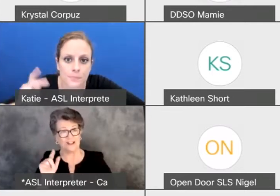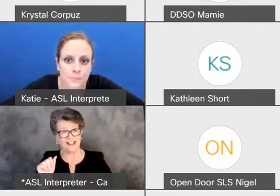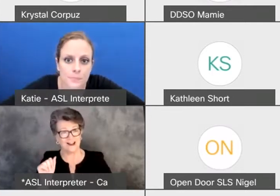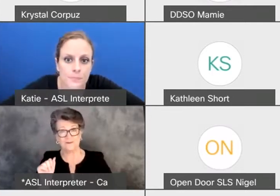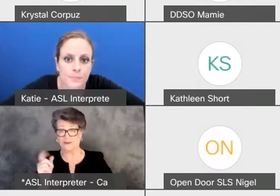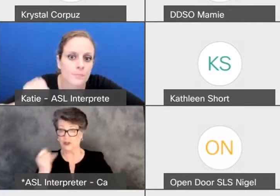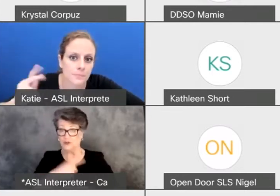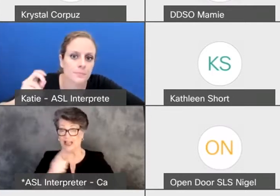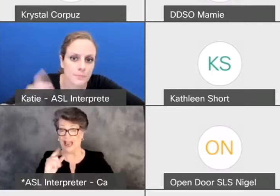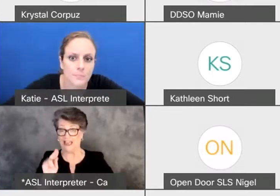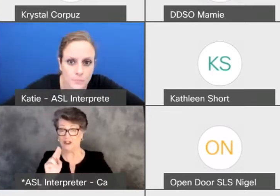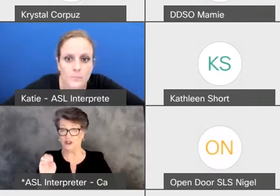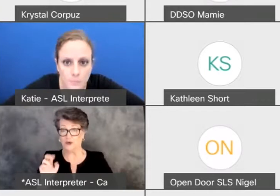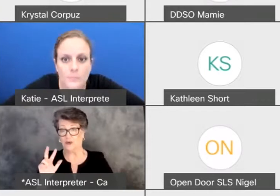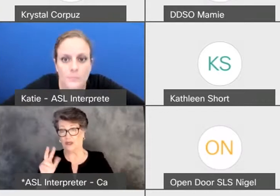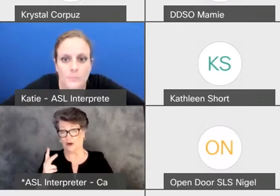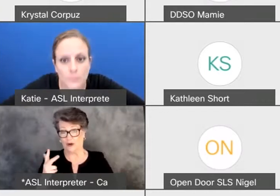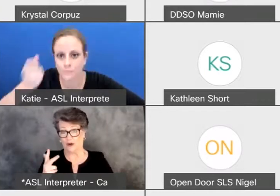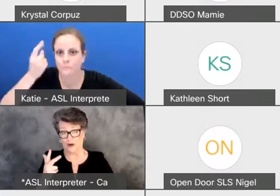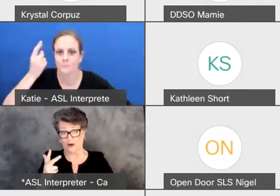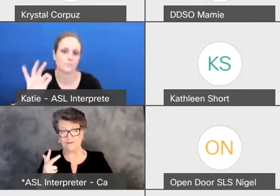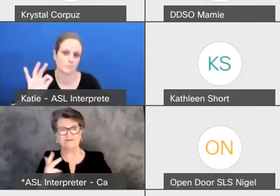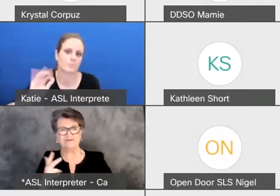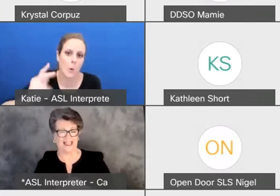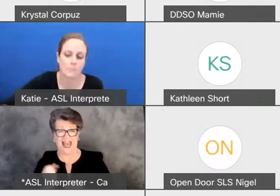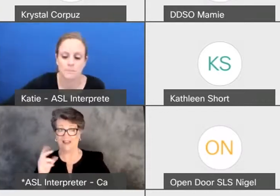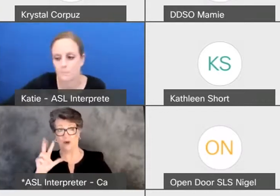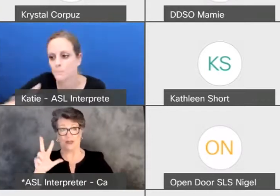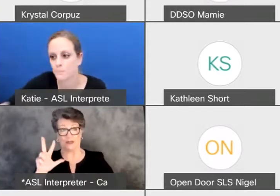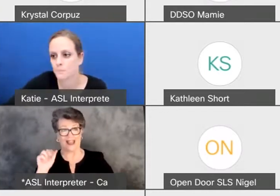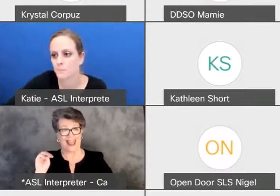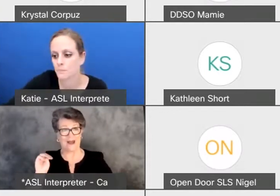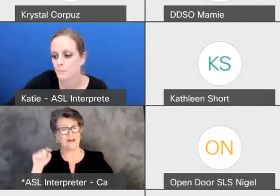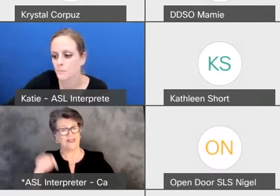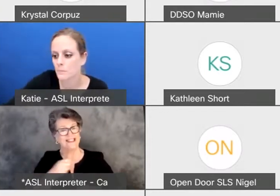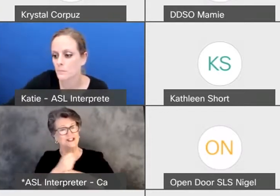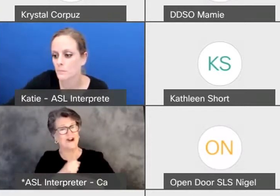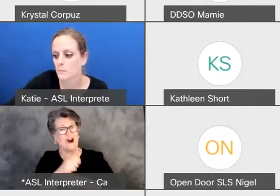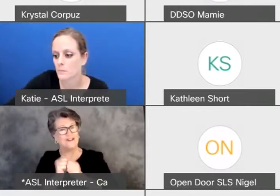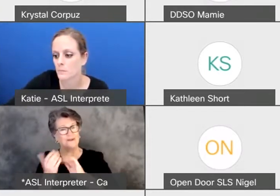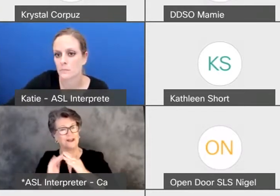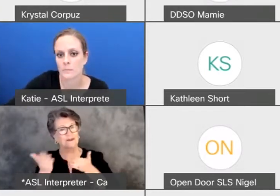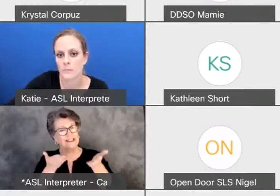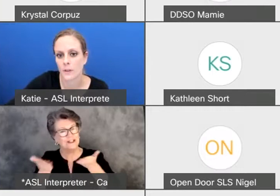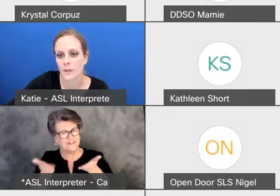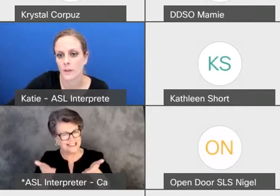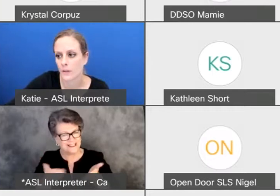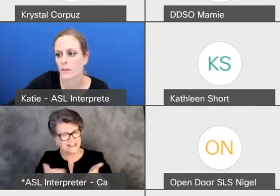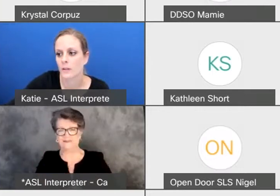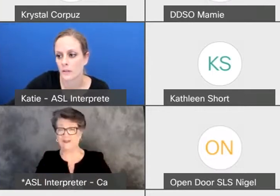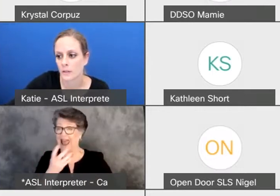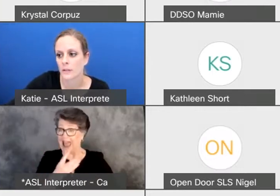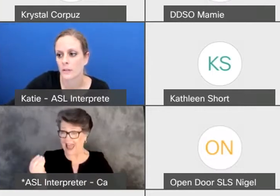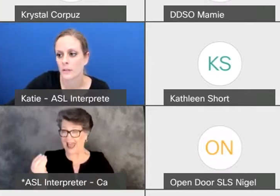is June 3rd, and it is 11:03 a.m., and this is Coffee with Community Services.